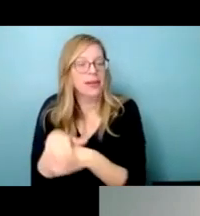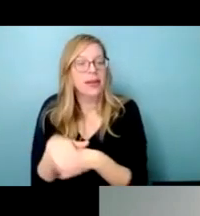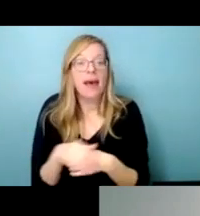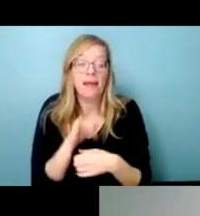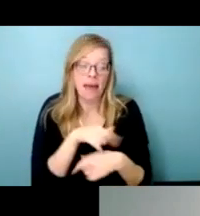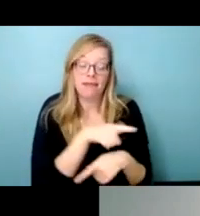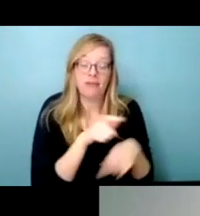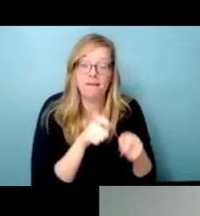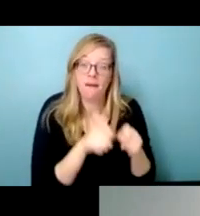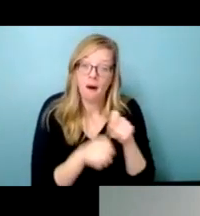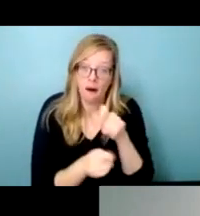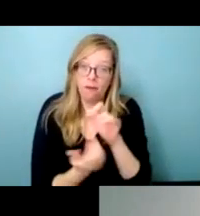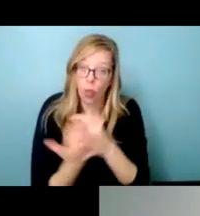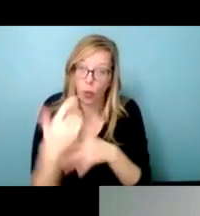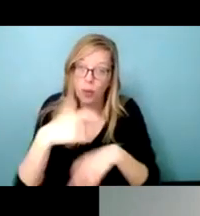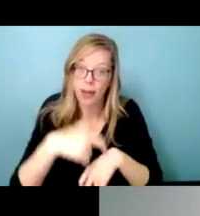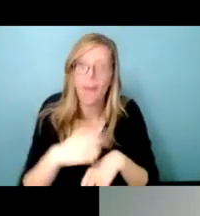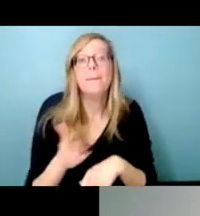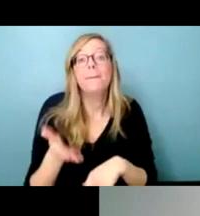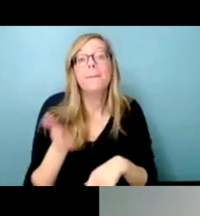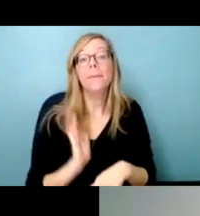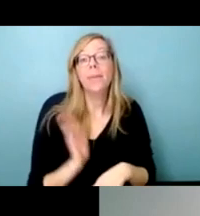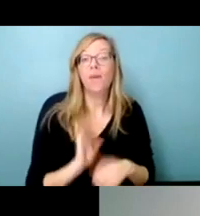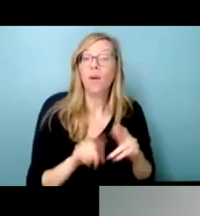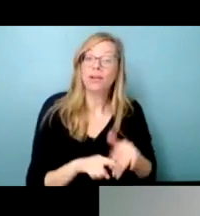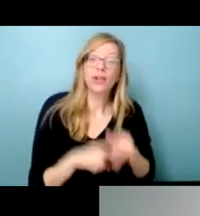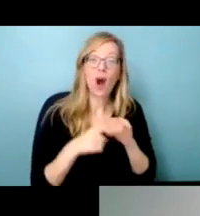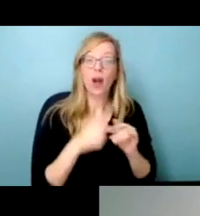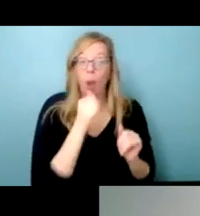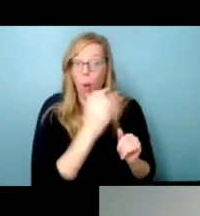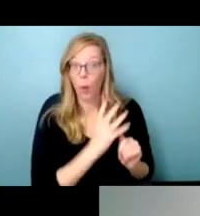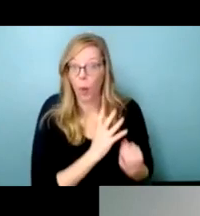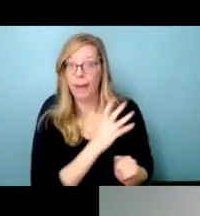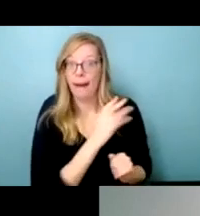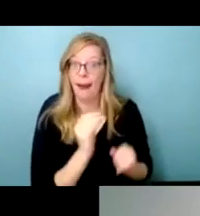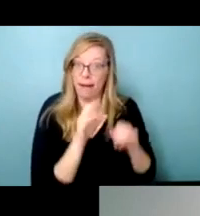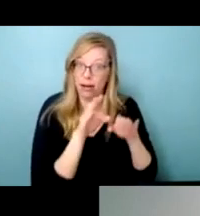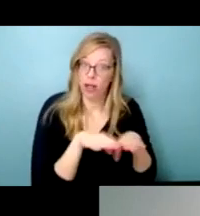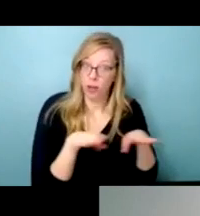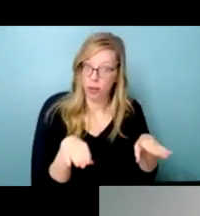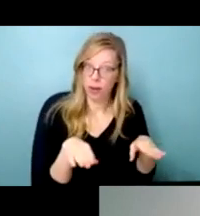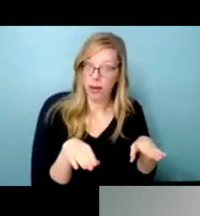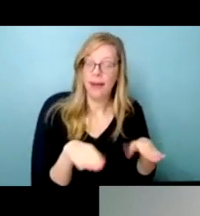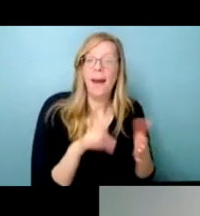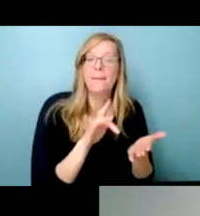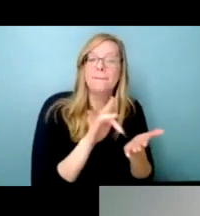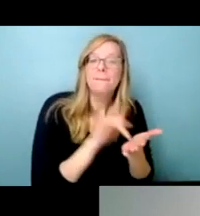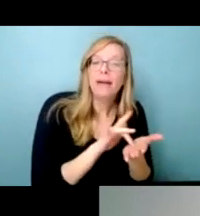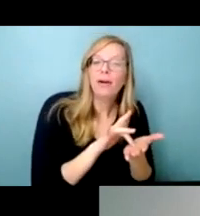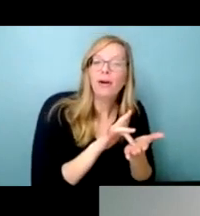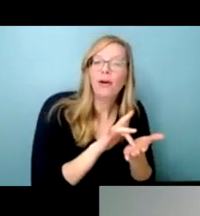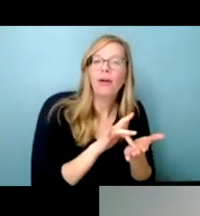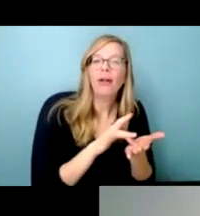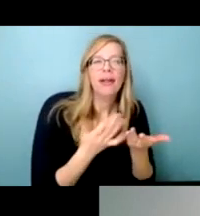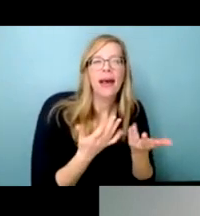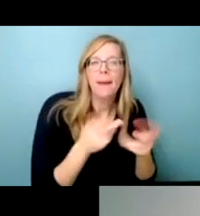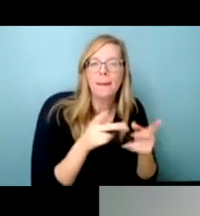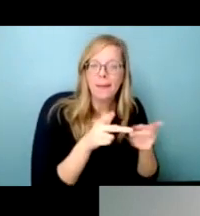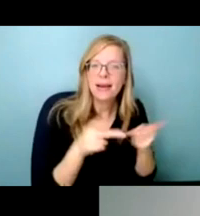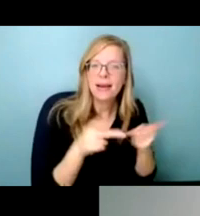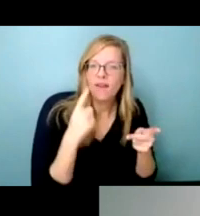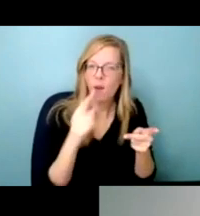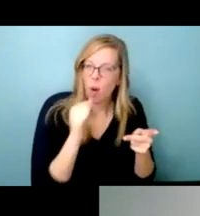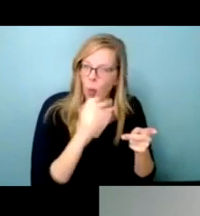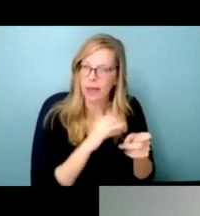time. It originally just started as women and children, kind of a medical boarding facility. So primarily women that were coming in